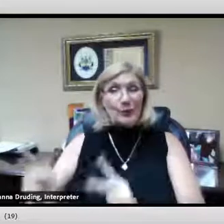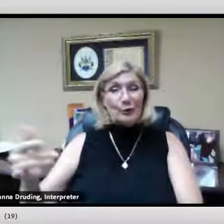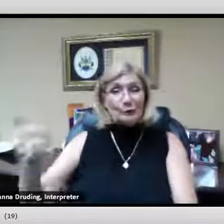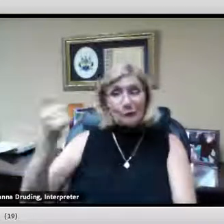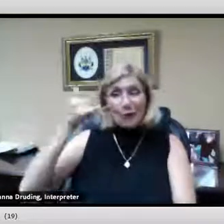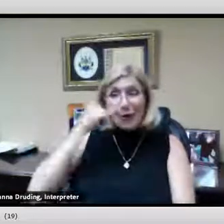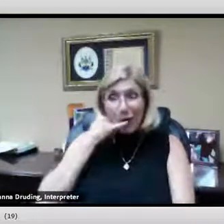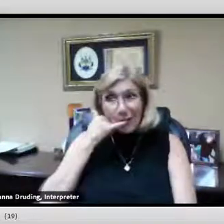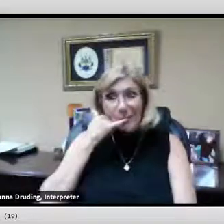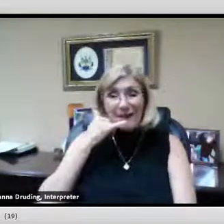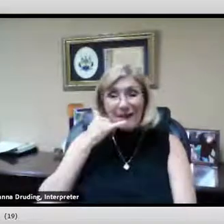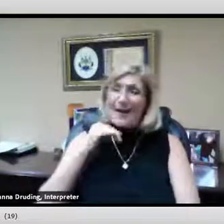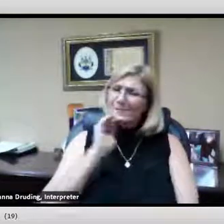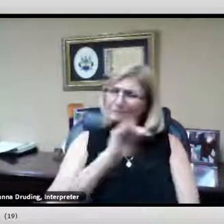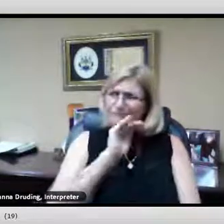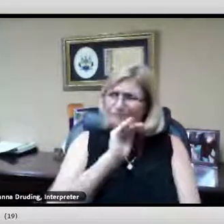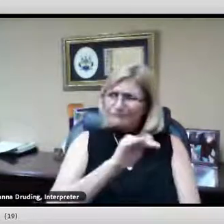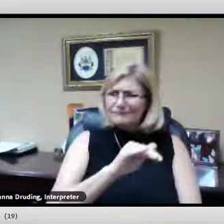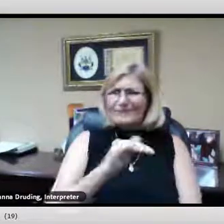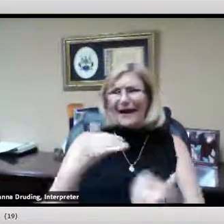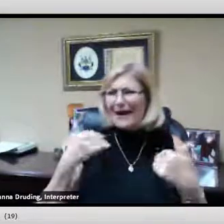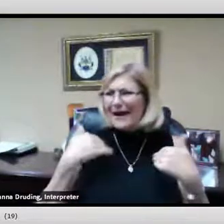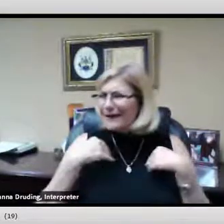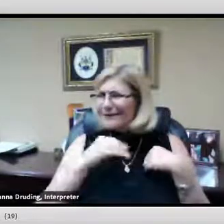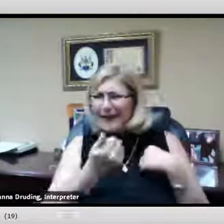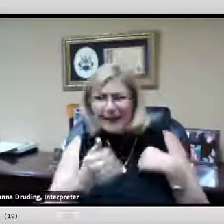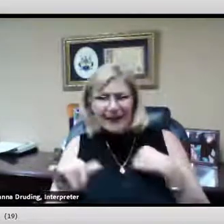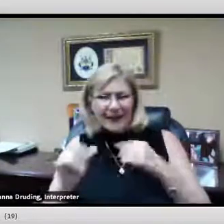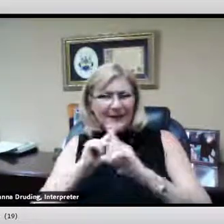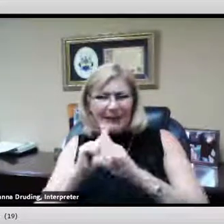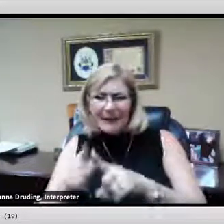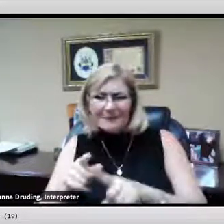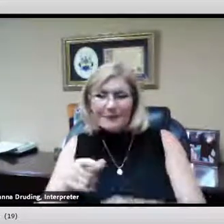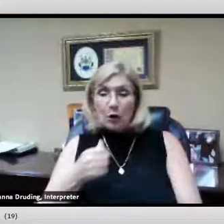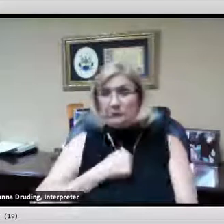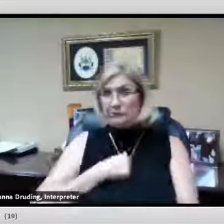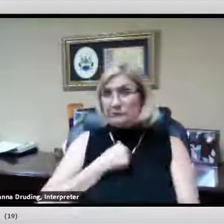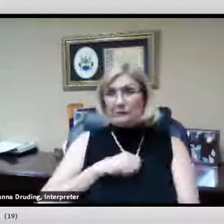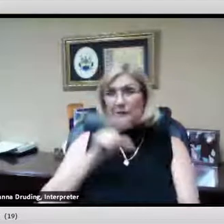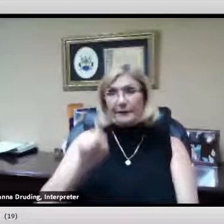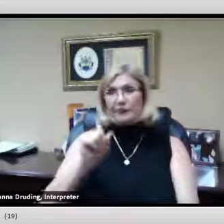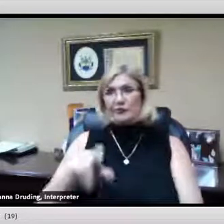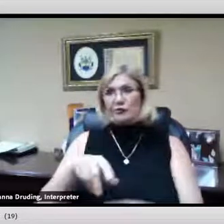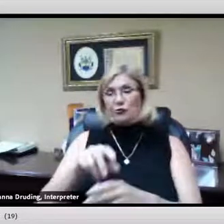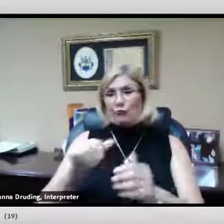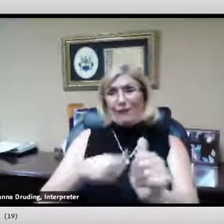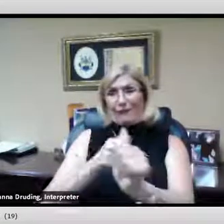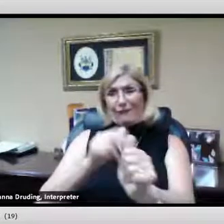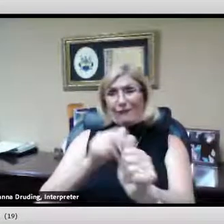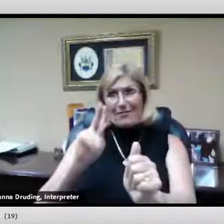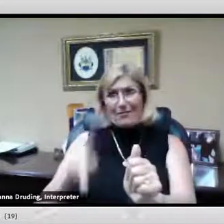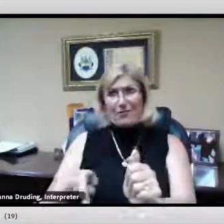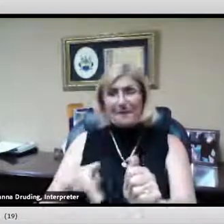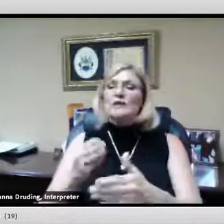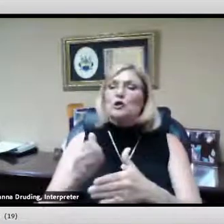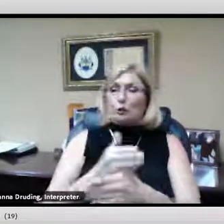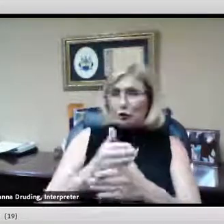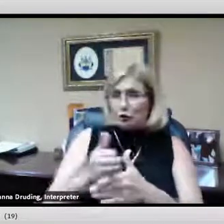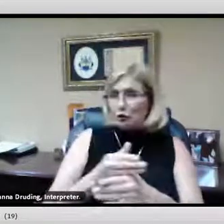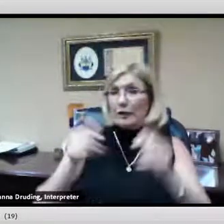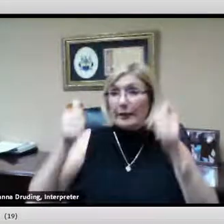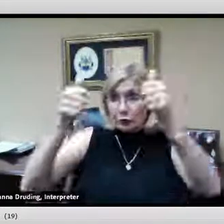saying, has there been any action on such and such? And me saying, oh yes, sorry, I need to follow that up. Yes,